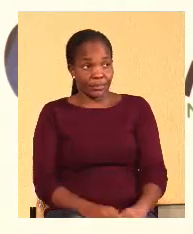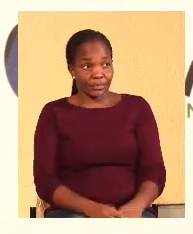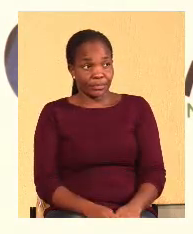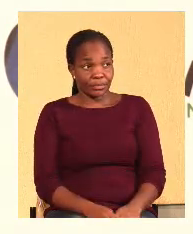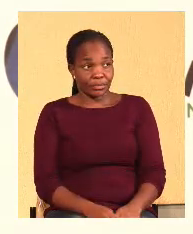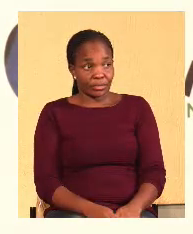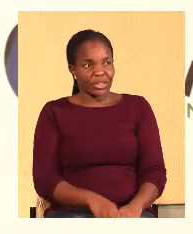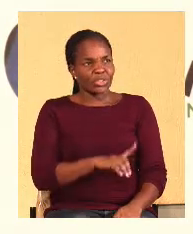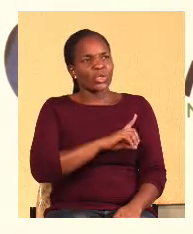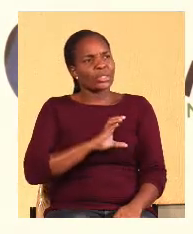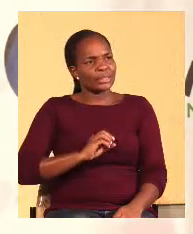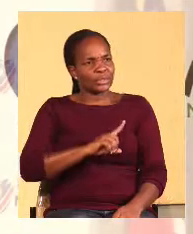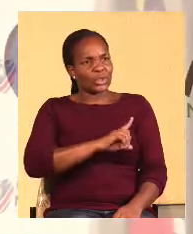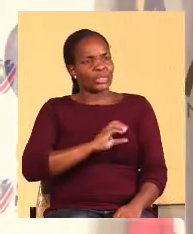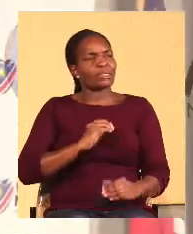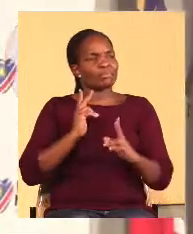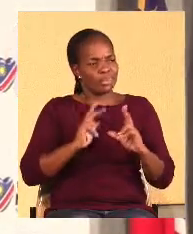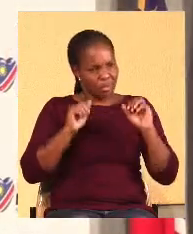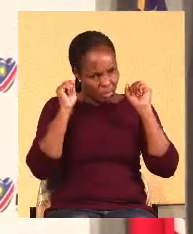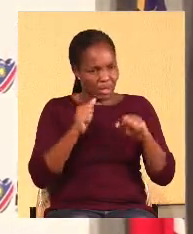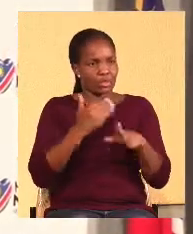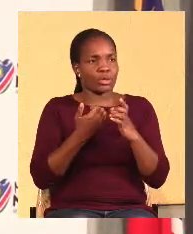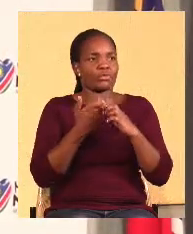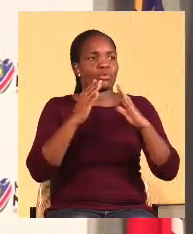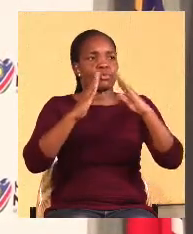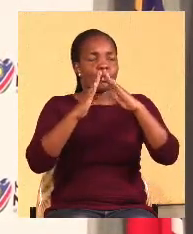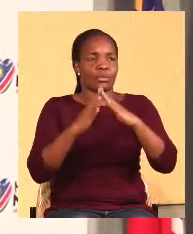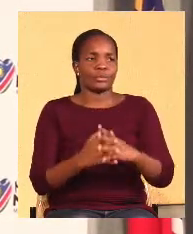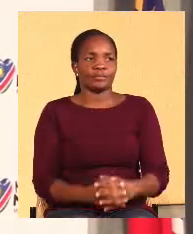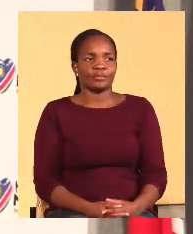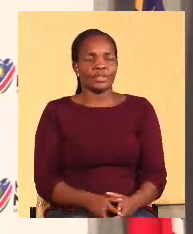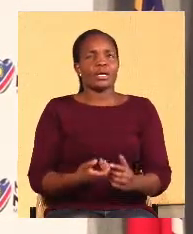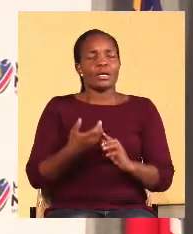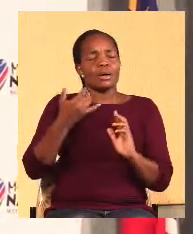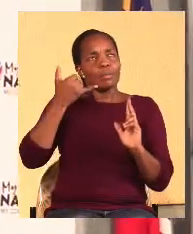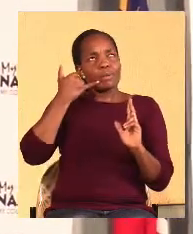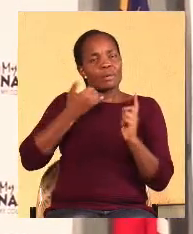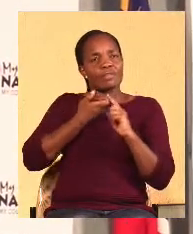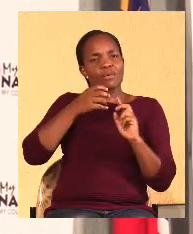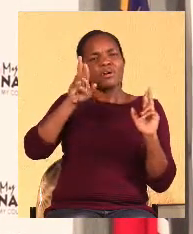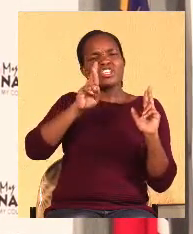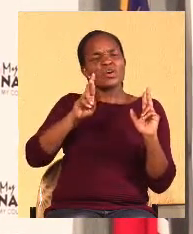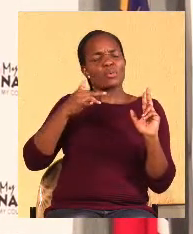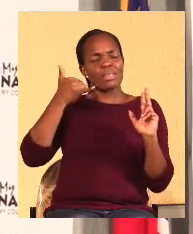Okay. Thank you very much. We've got a second caller, Fritz from Rehoboth. Fritz, can you hear us?